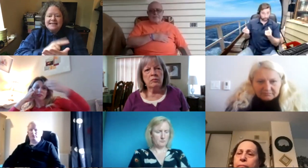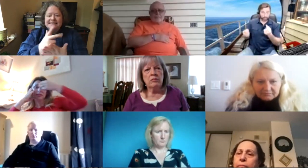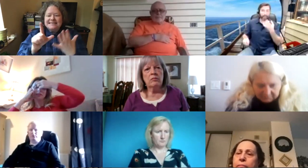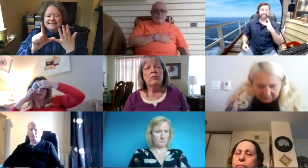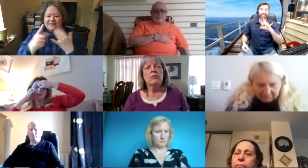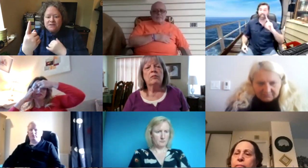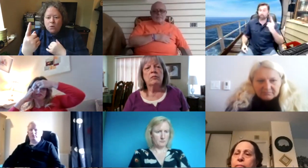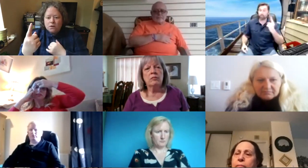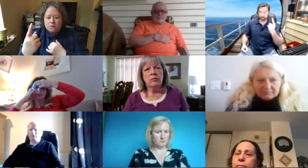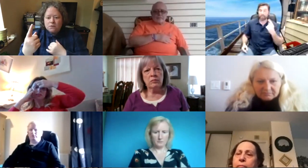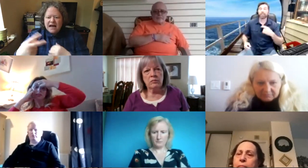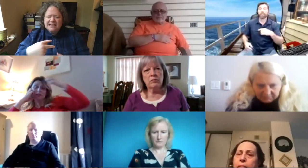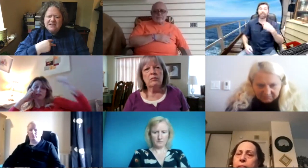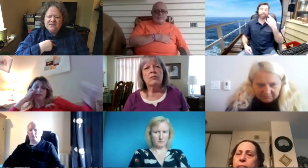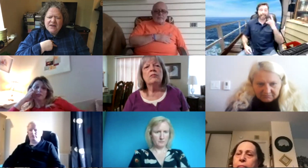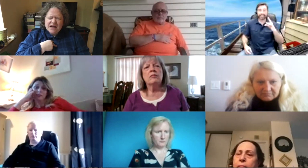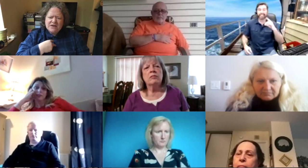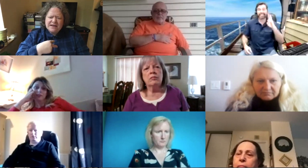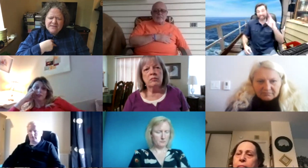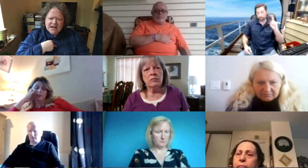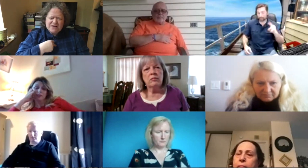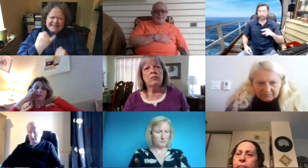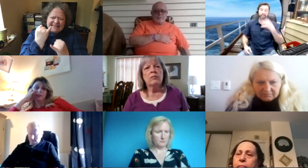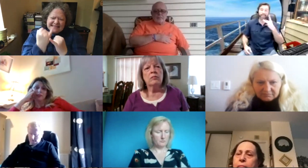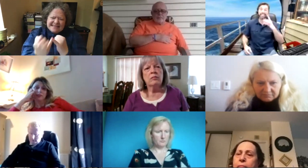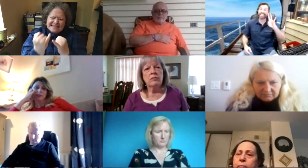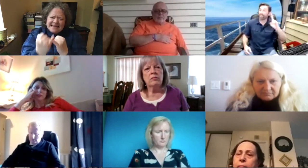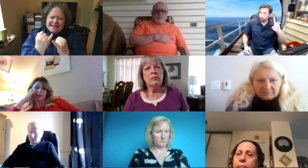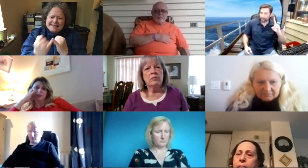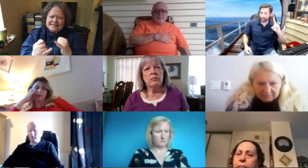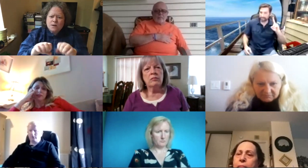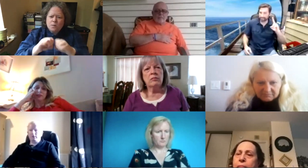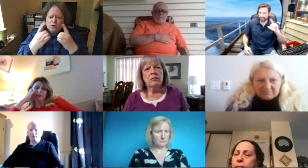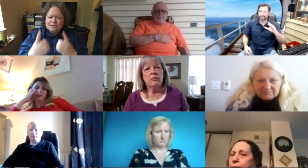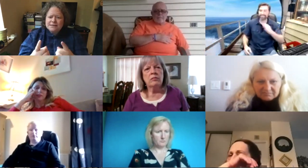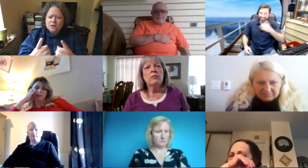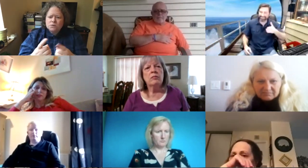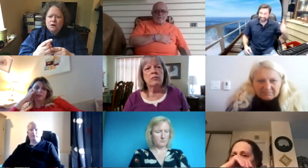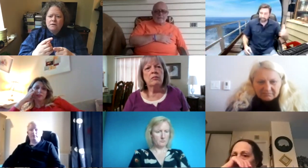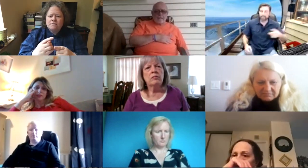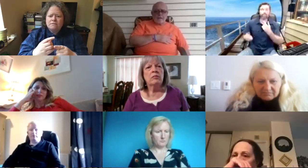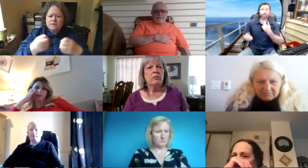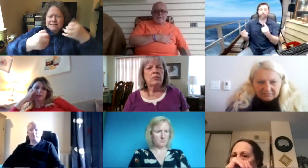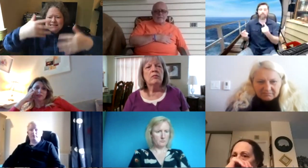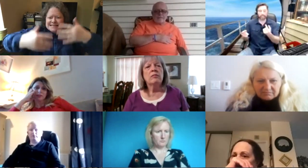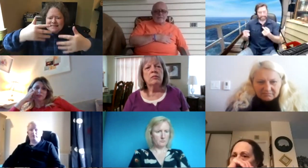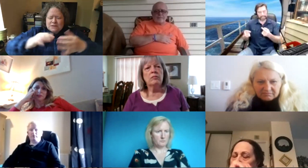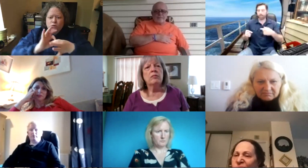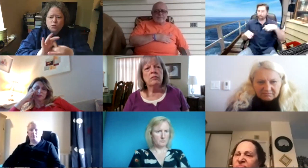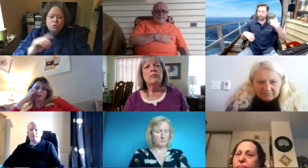1851, 1861, and 1871 did very